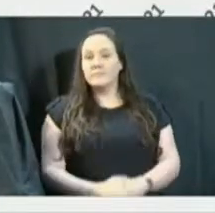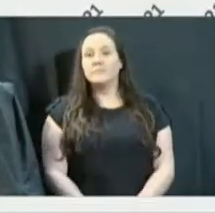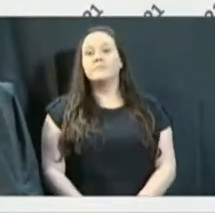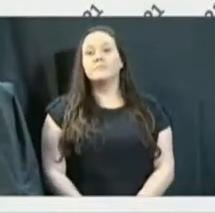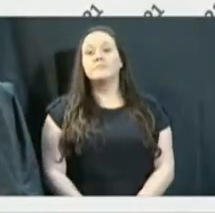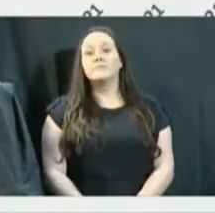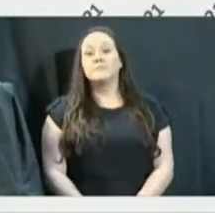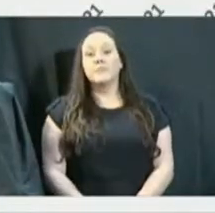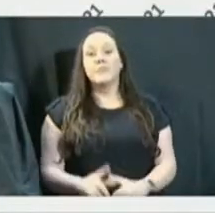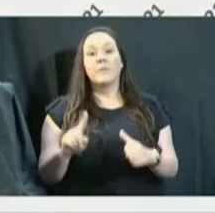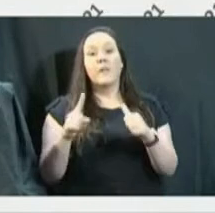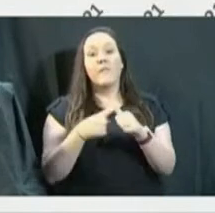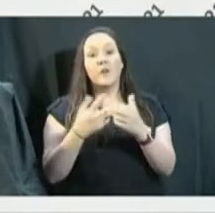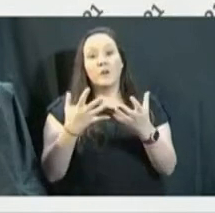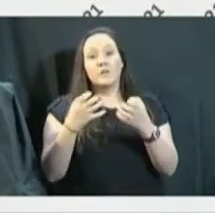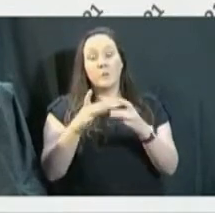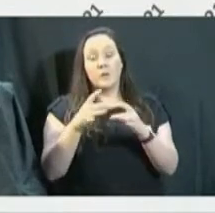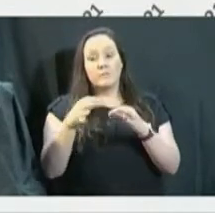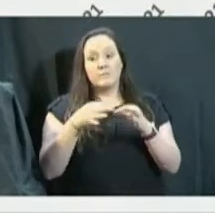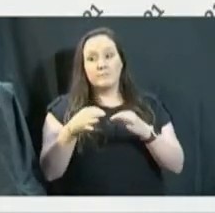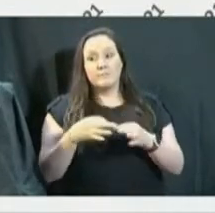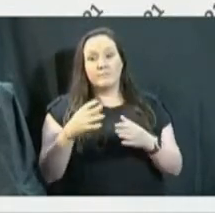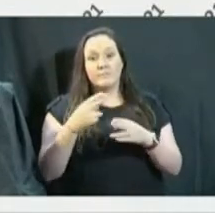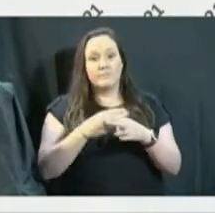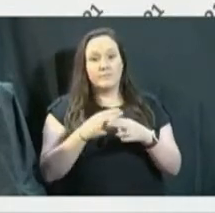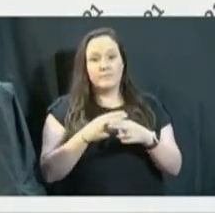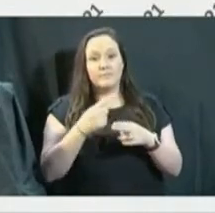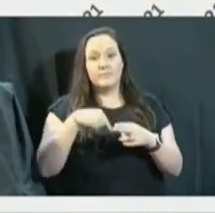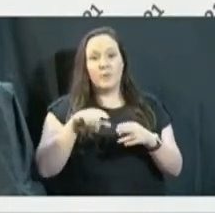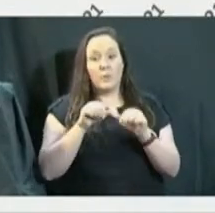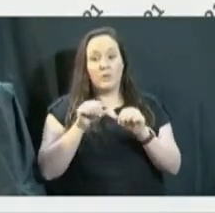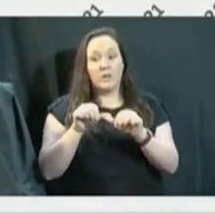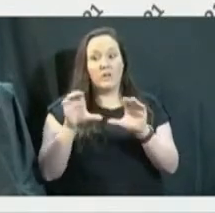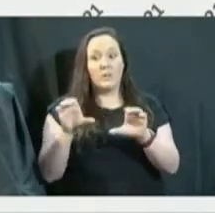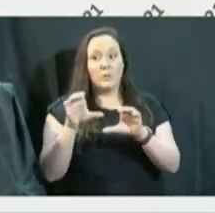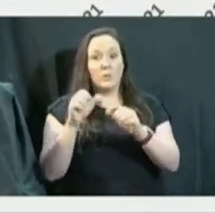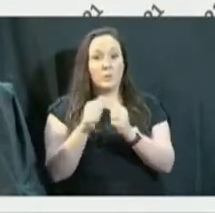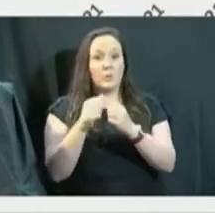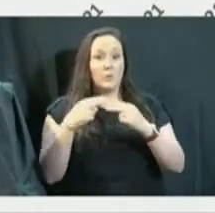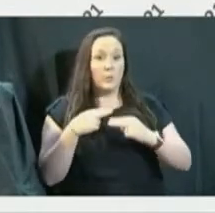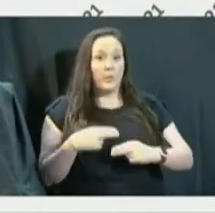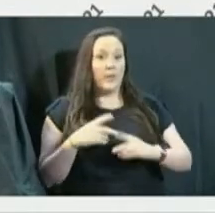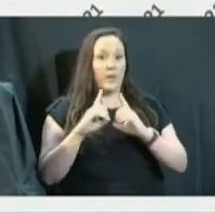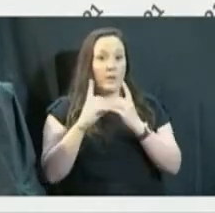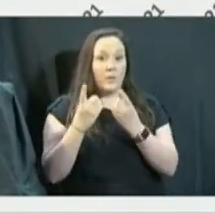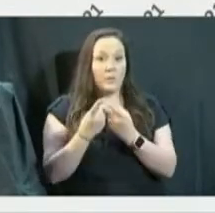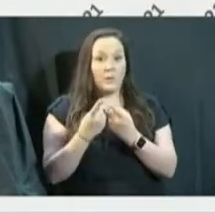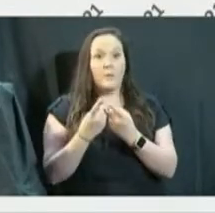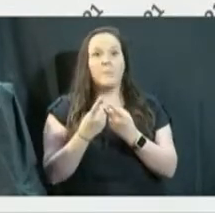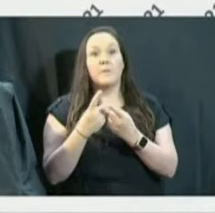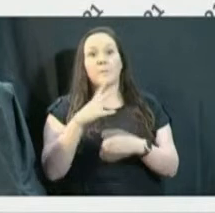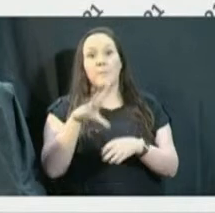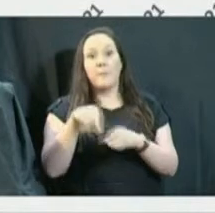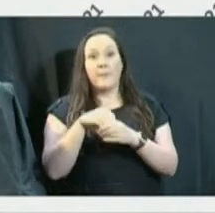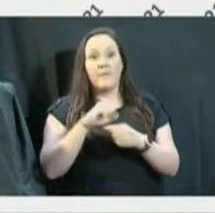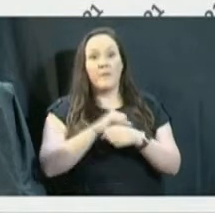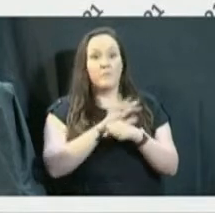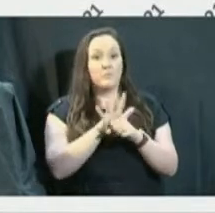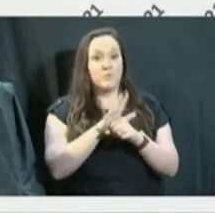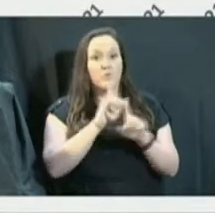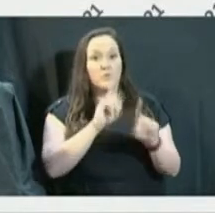So first, I just want to talk briefly about what we're continuing to do at the health department as part of our COVID-19